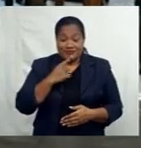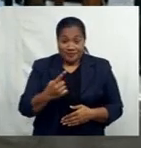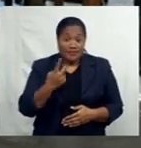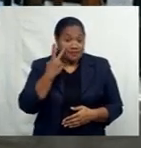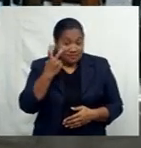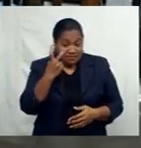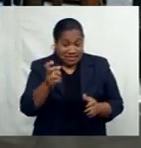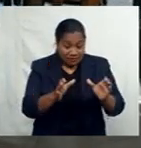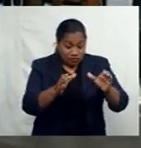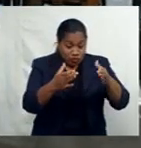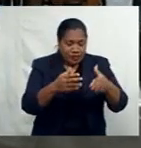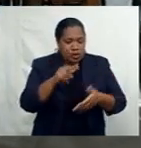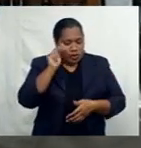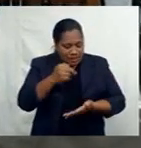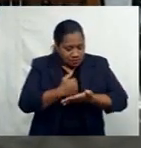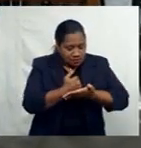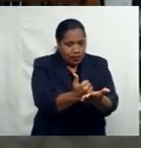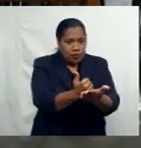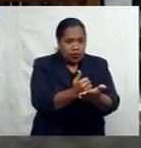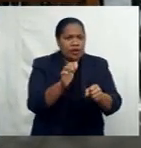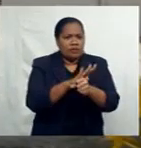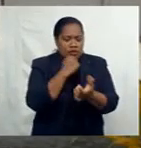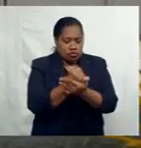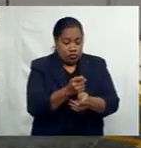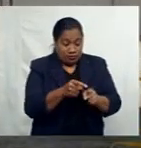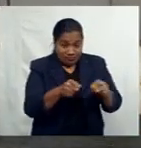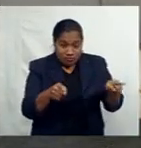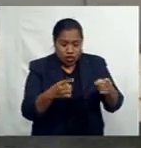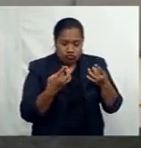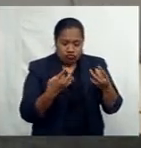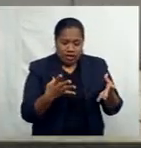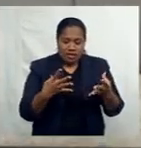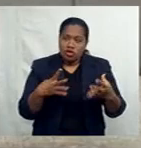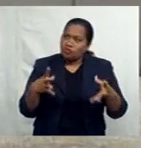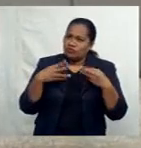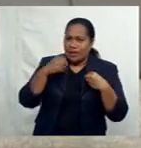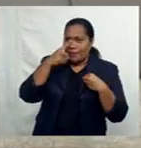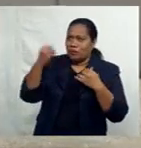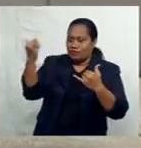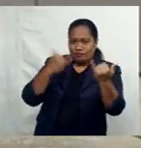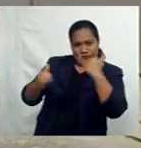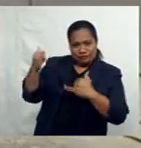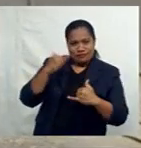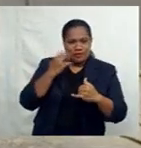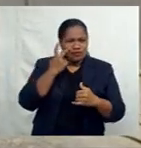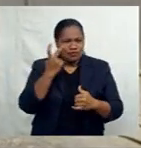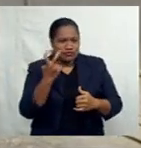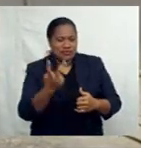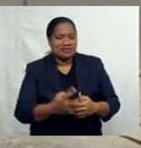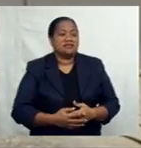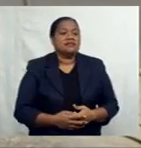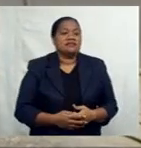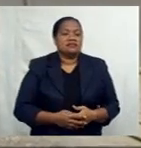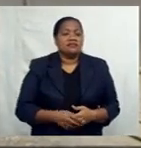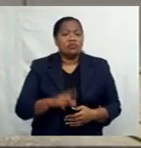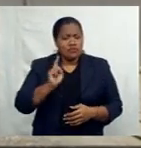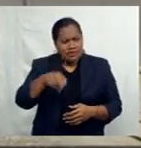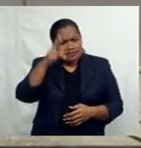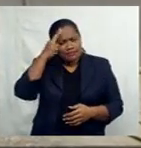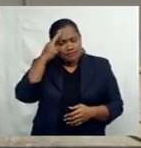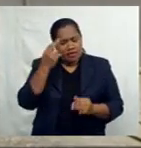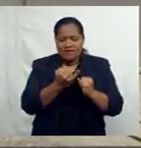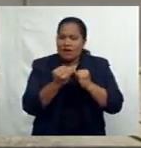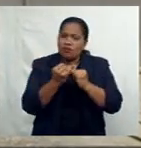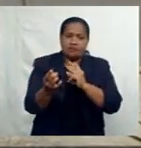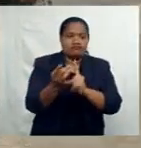to be supported to ensure they are ready to receive visitors when travel resumes. And it's for that reason that I think it's very important that we